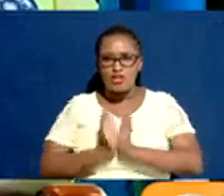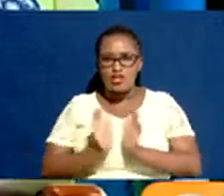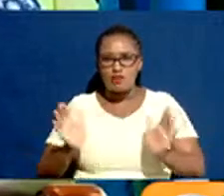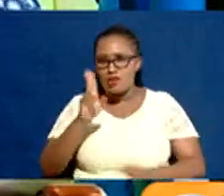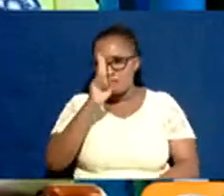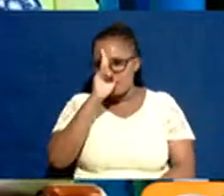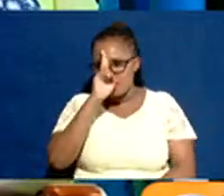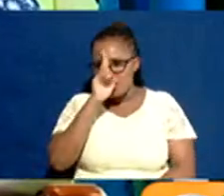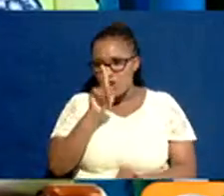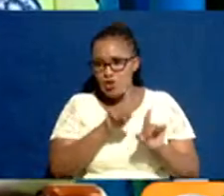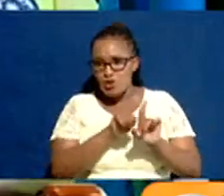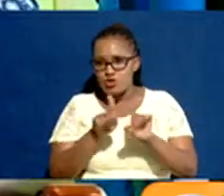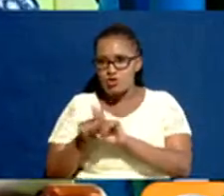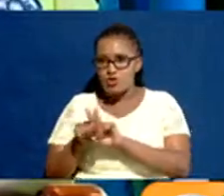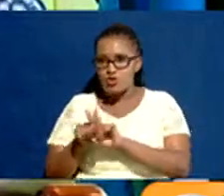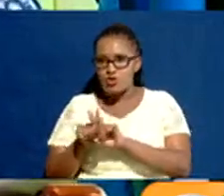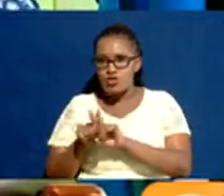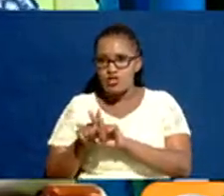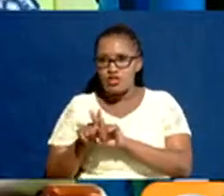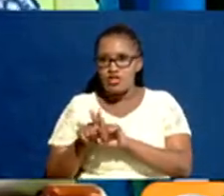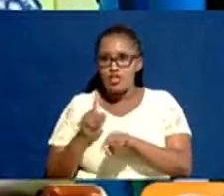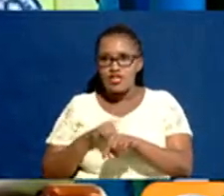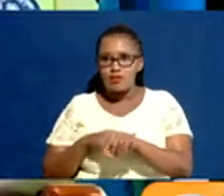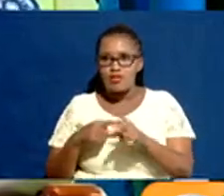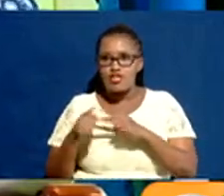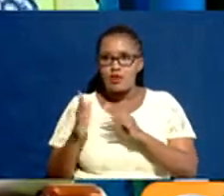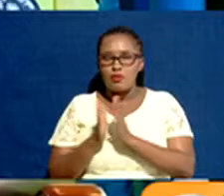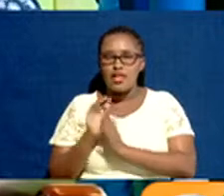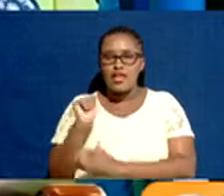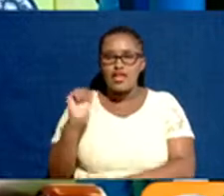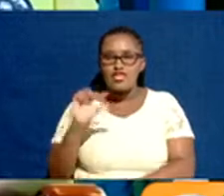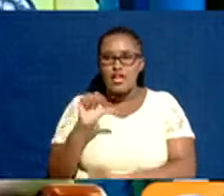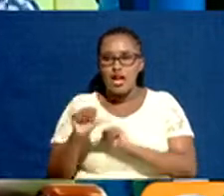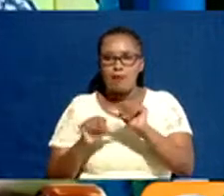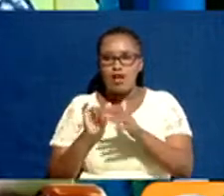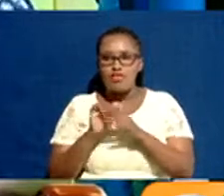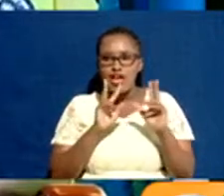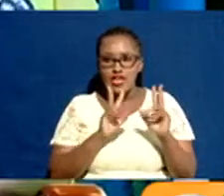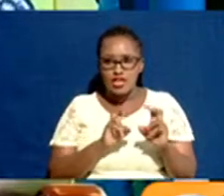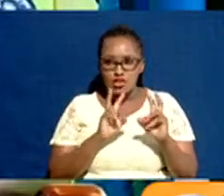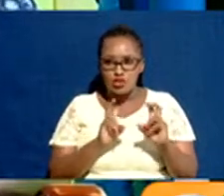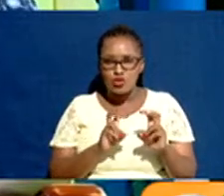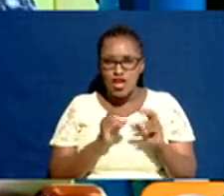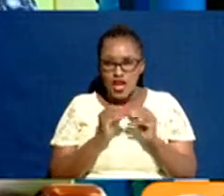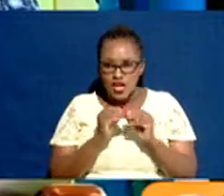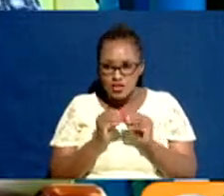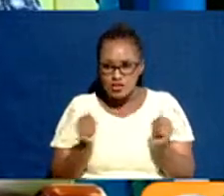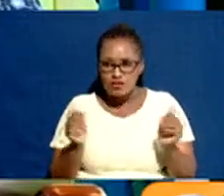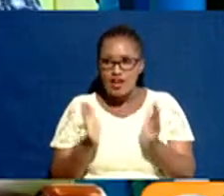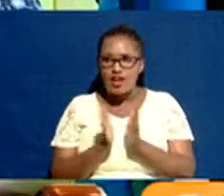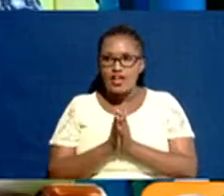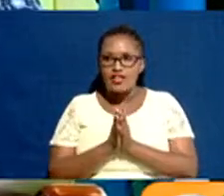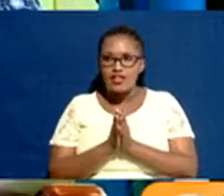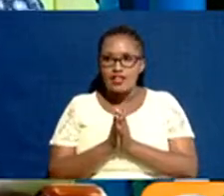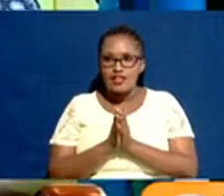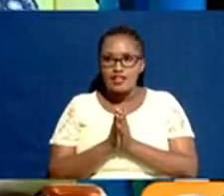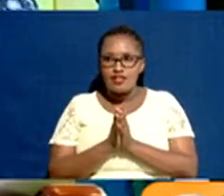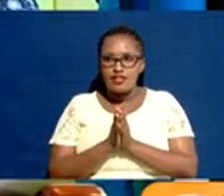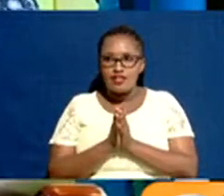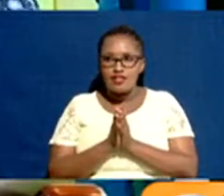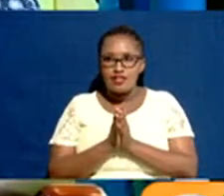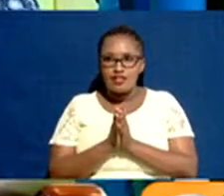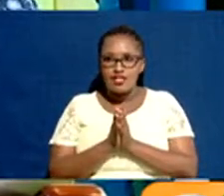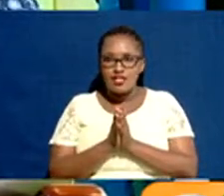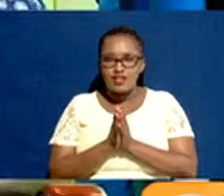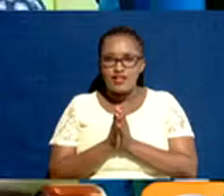myself. Even when I discussed with the IG on that issue, he dealt with it very fast. And action was